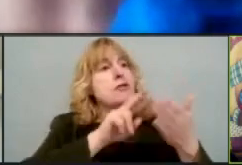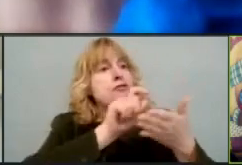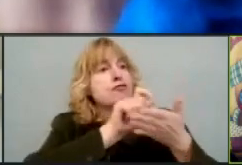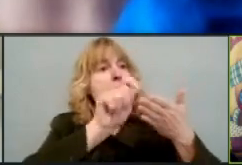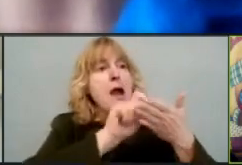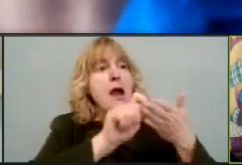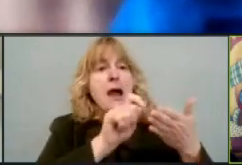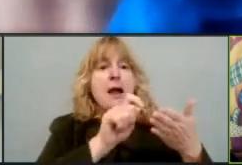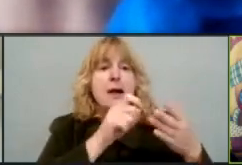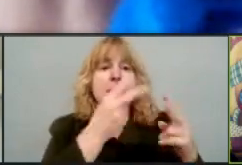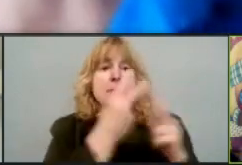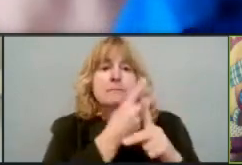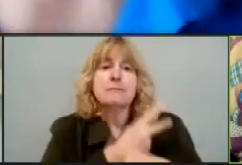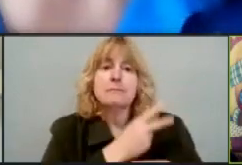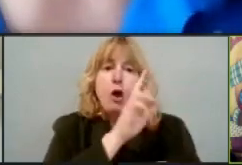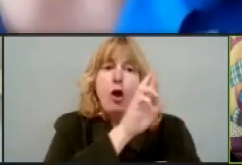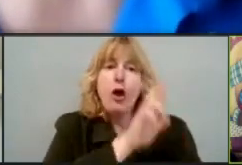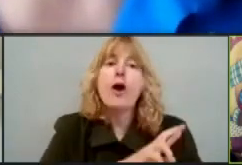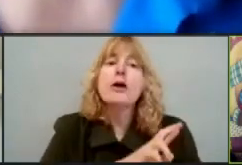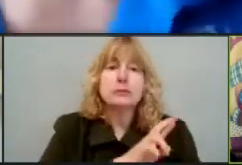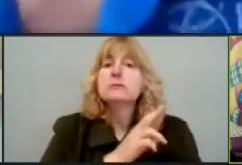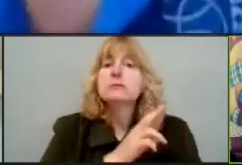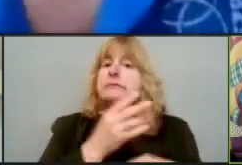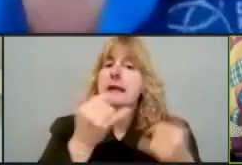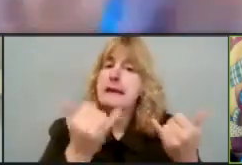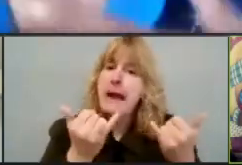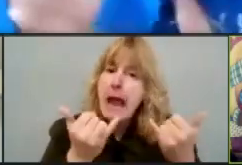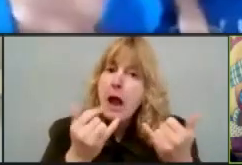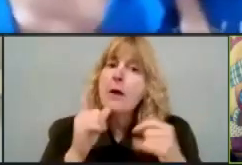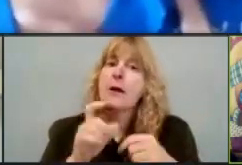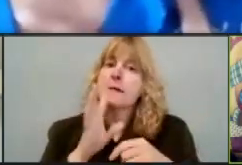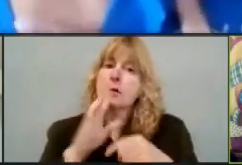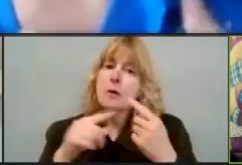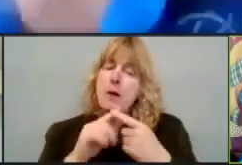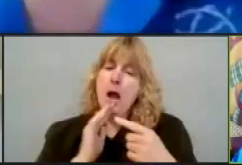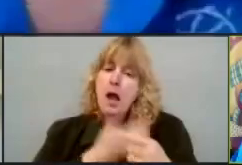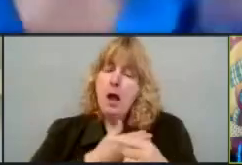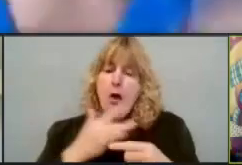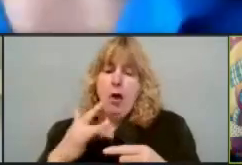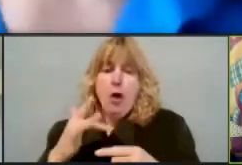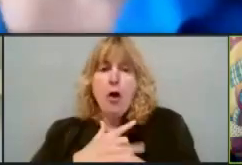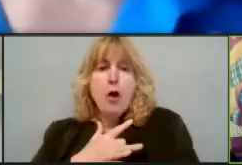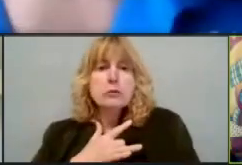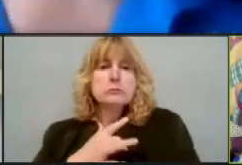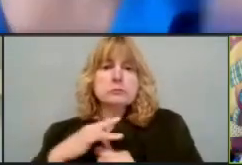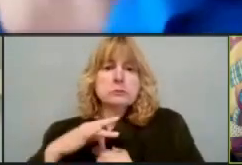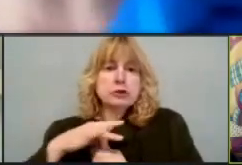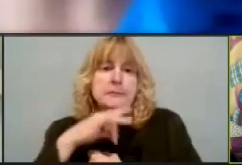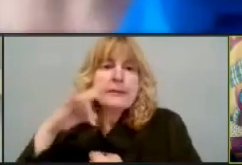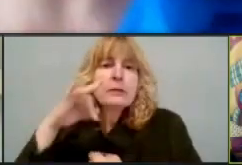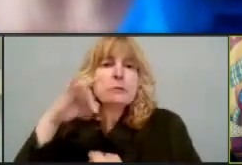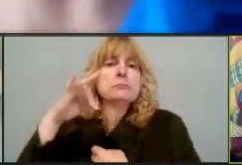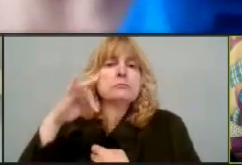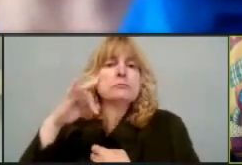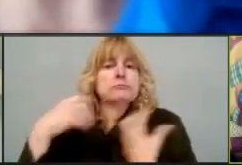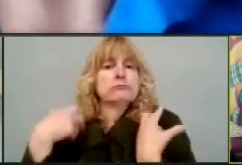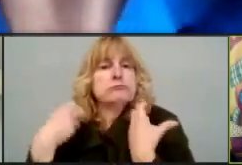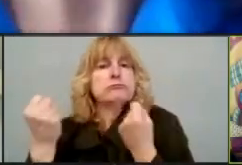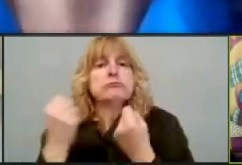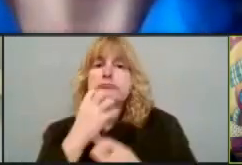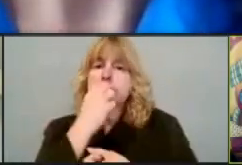writing, and arithmetic. Now we also got to talk about, our heart and our spirit just as much, don't